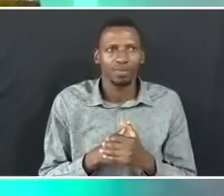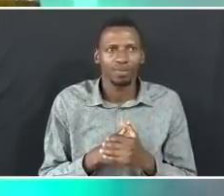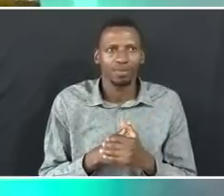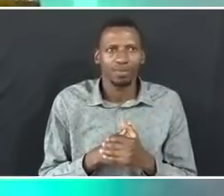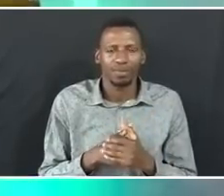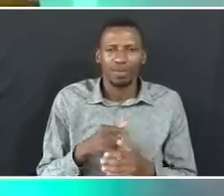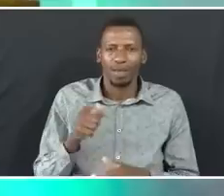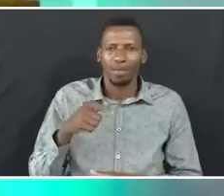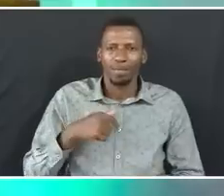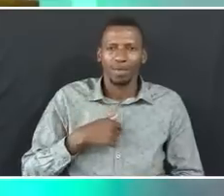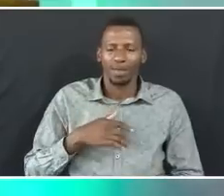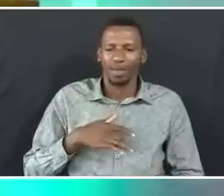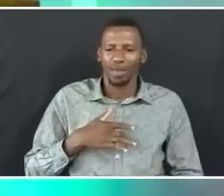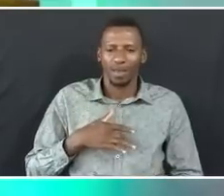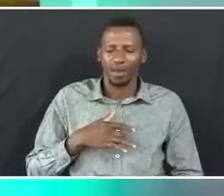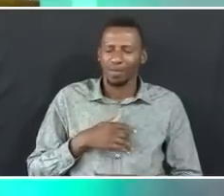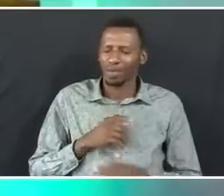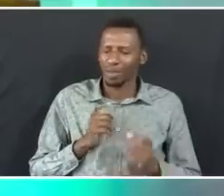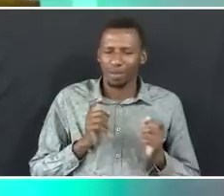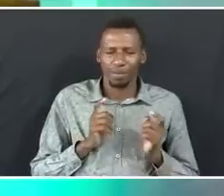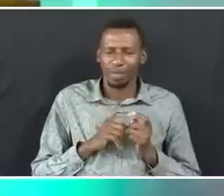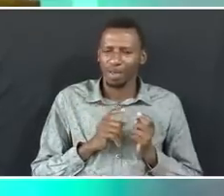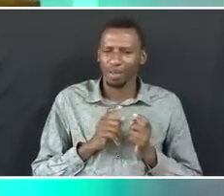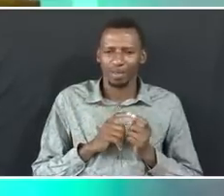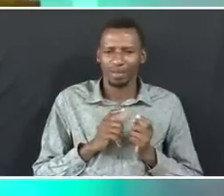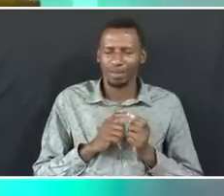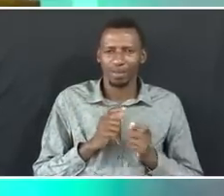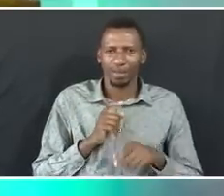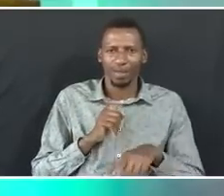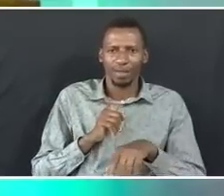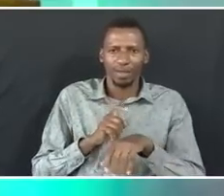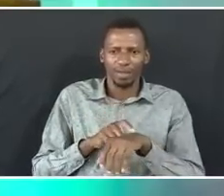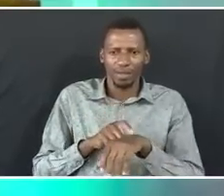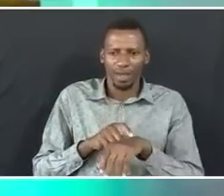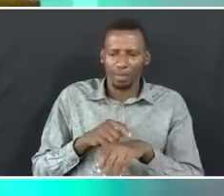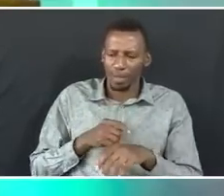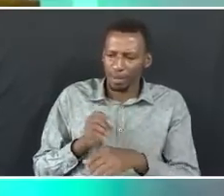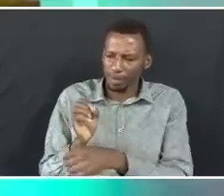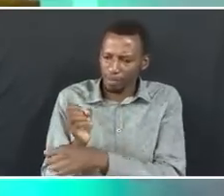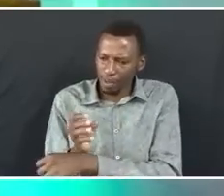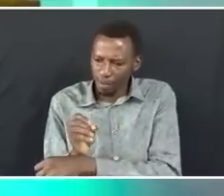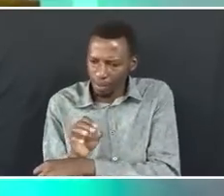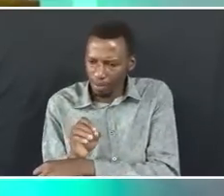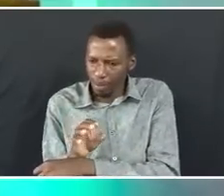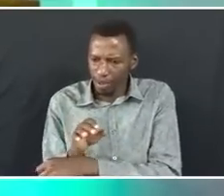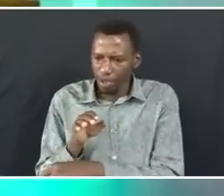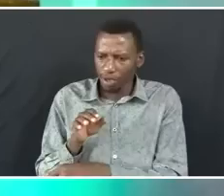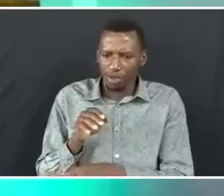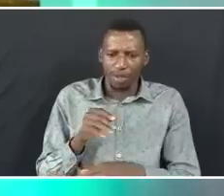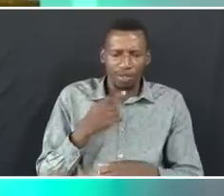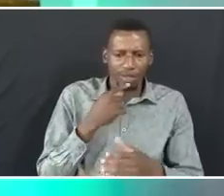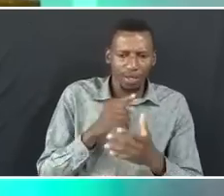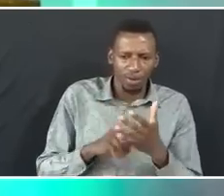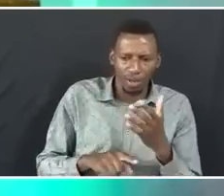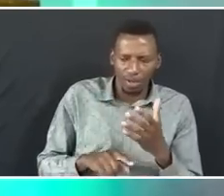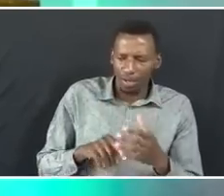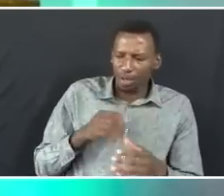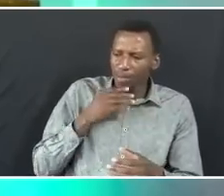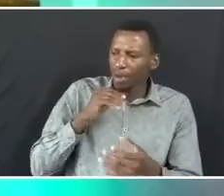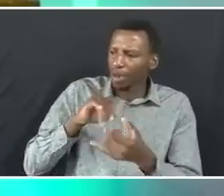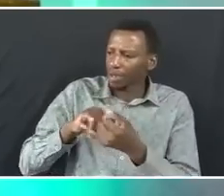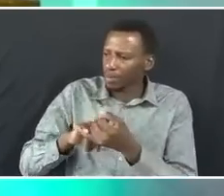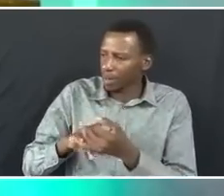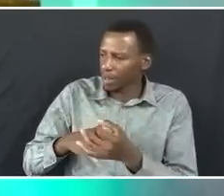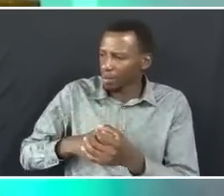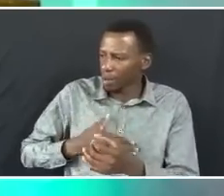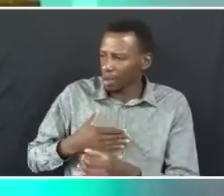it hits me hard when I have to counsel with a couple where a woman is crying, my husband has a mistress. The mistress is a